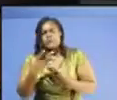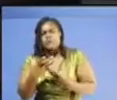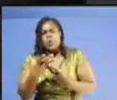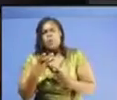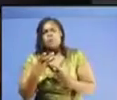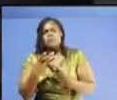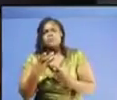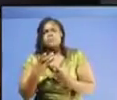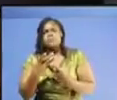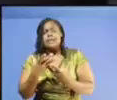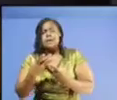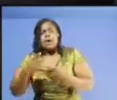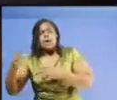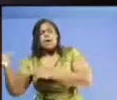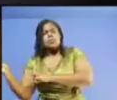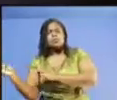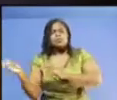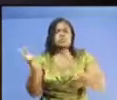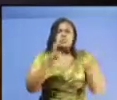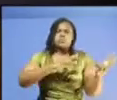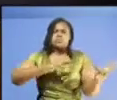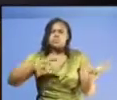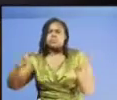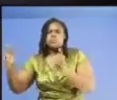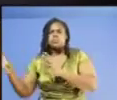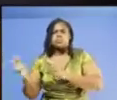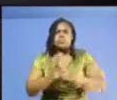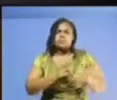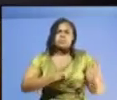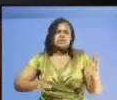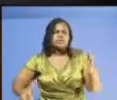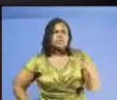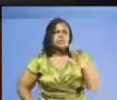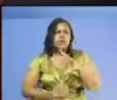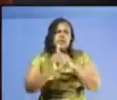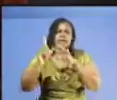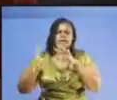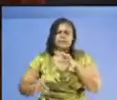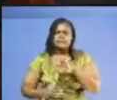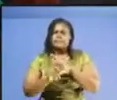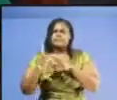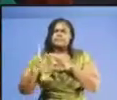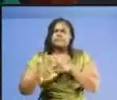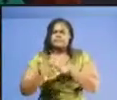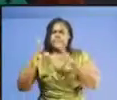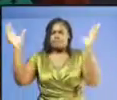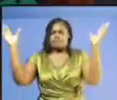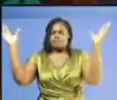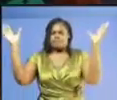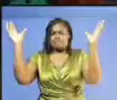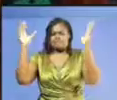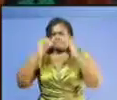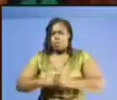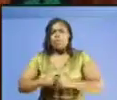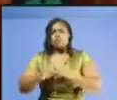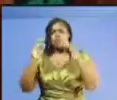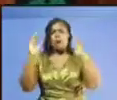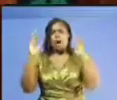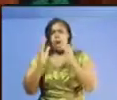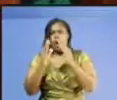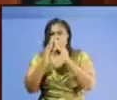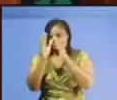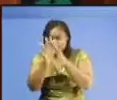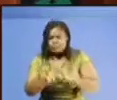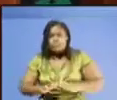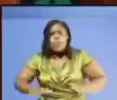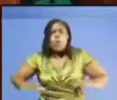An east wind came from God. Blow down the house where your children